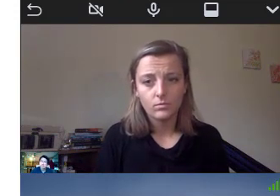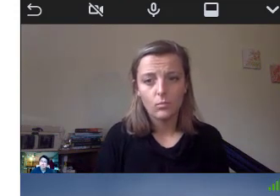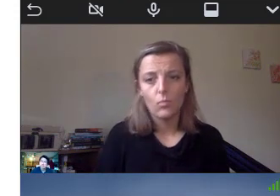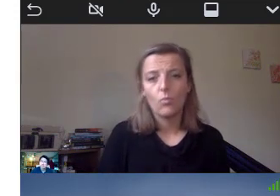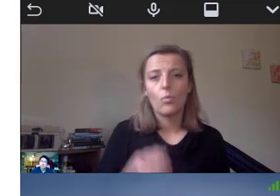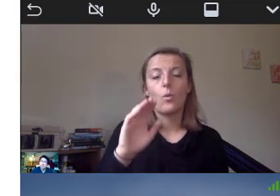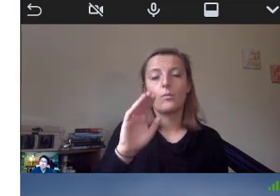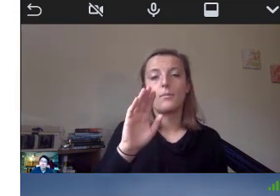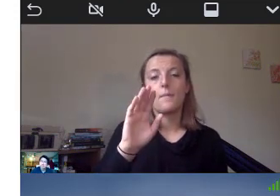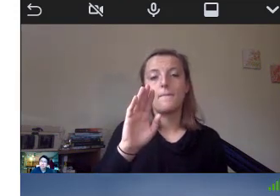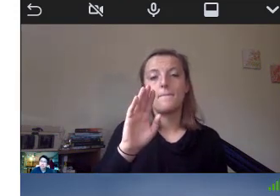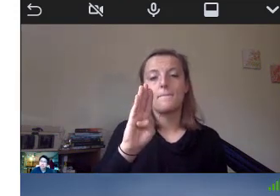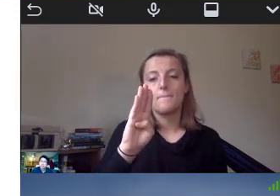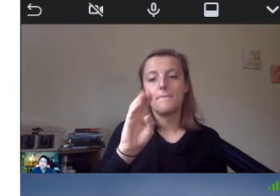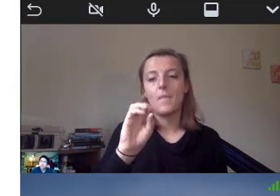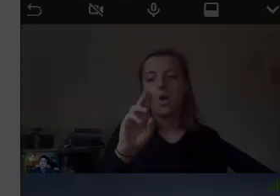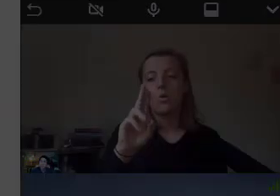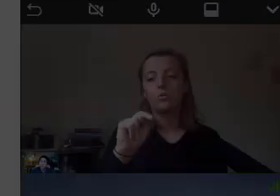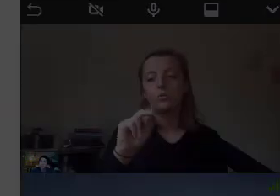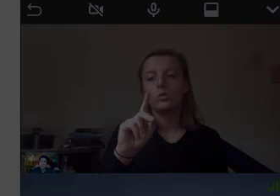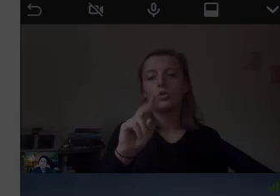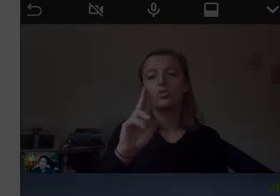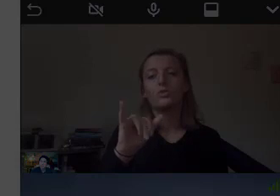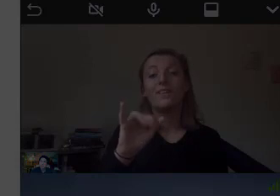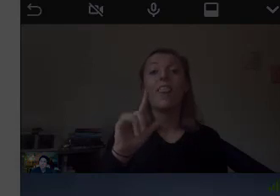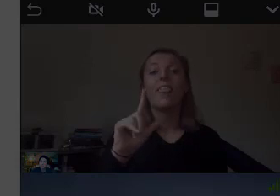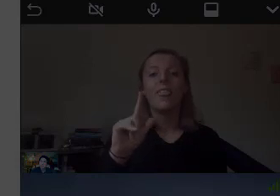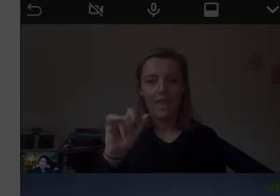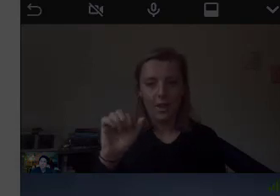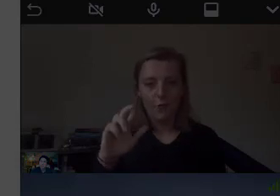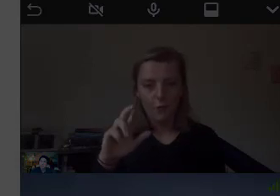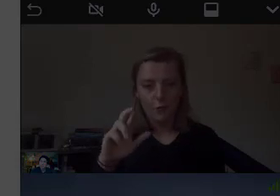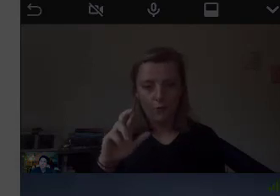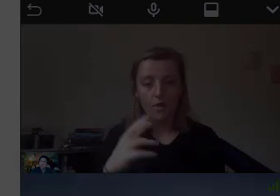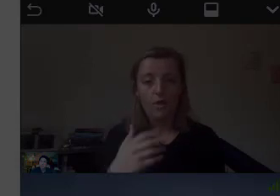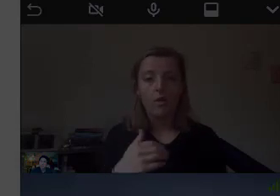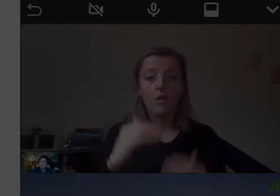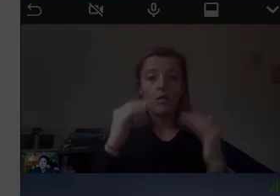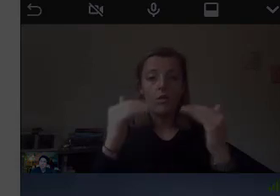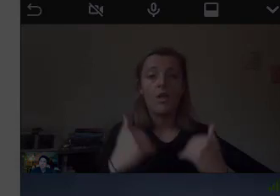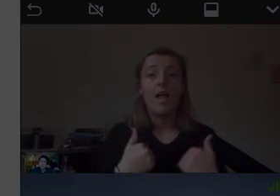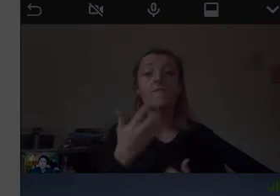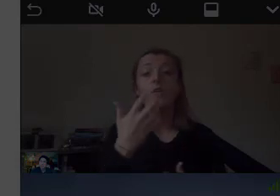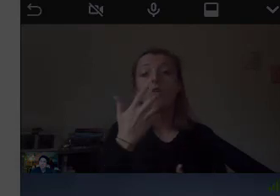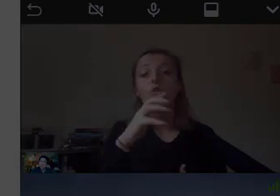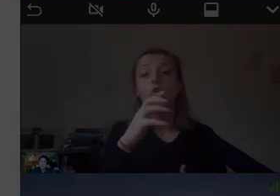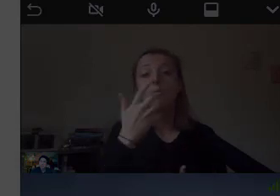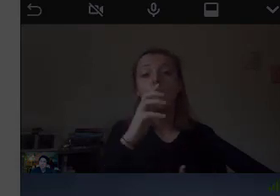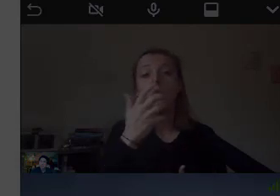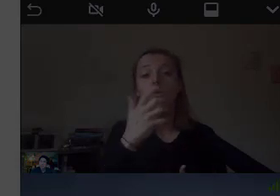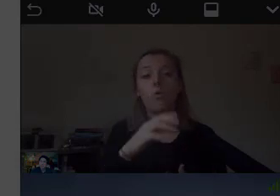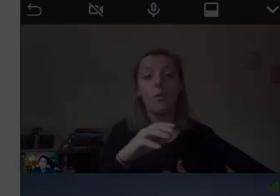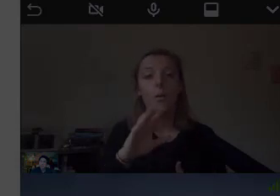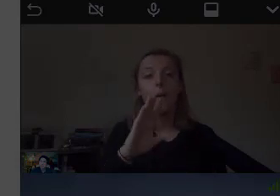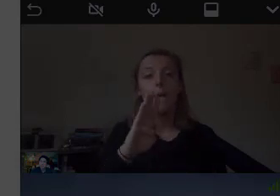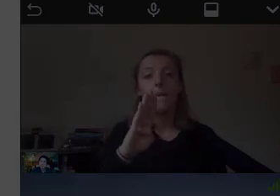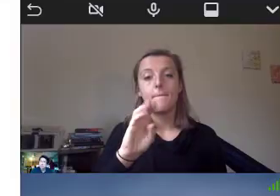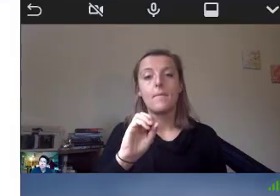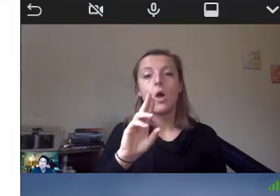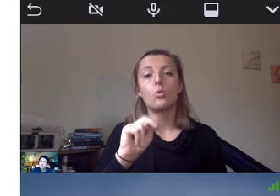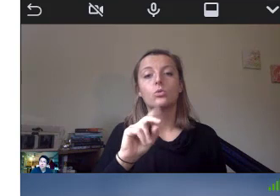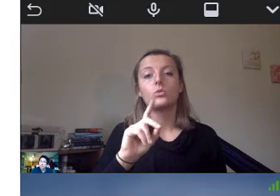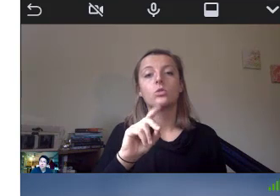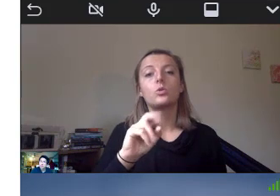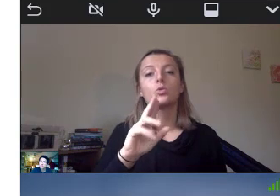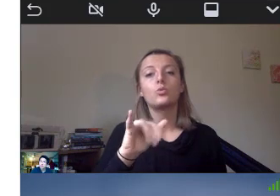a hydrodynamic boundary layer, there's also a thermal boundary layer, right? So we have temperature that's moving over a